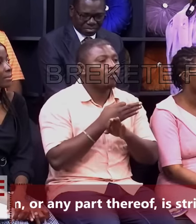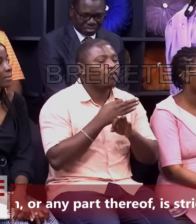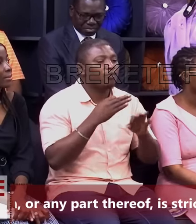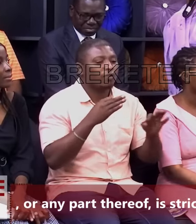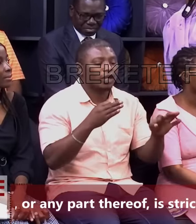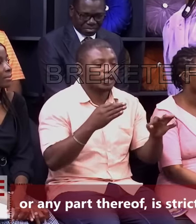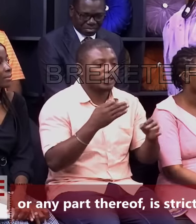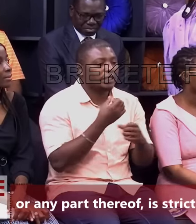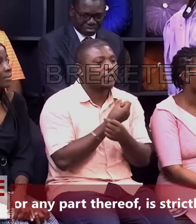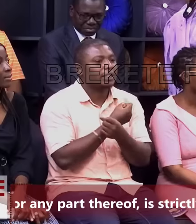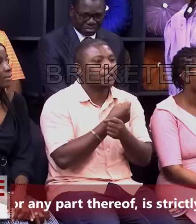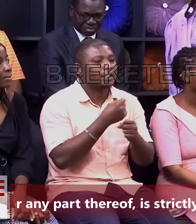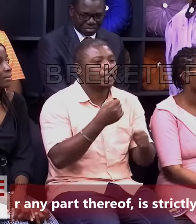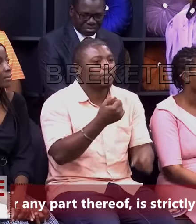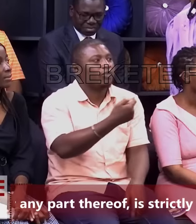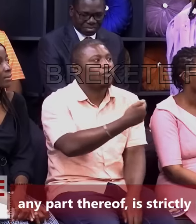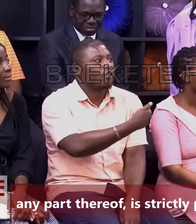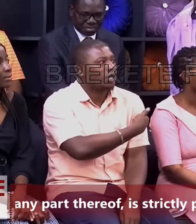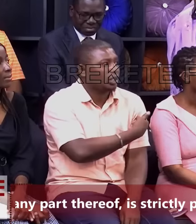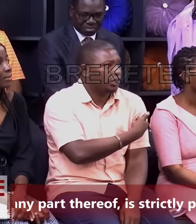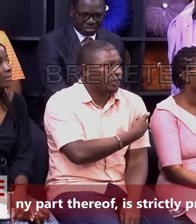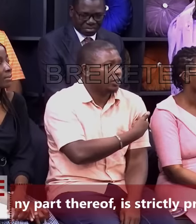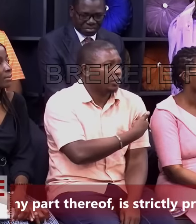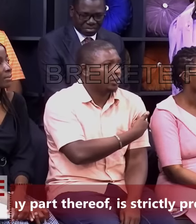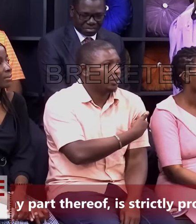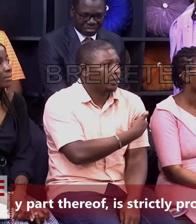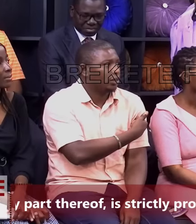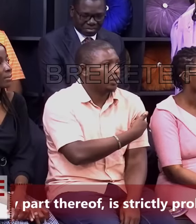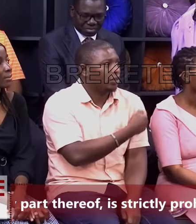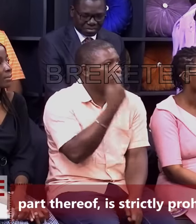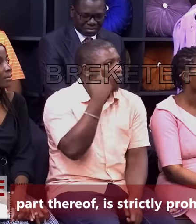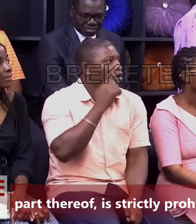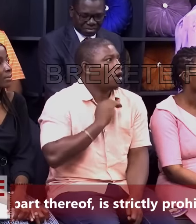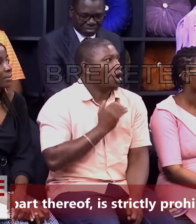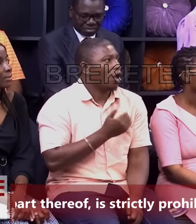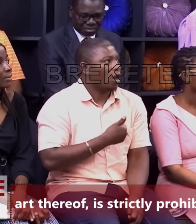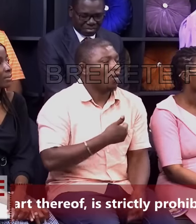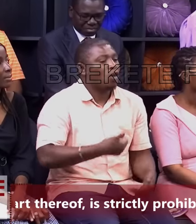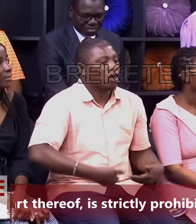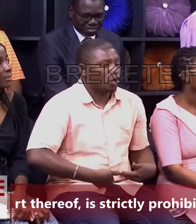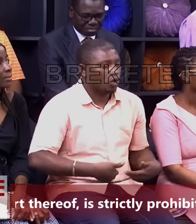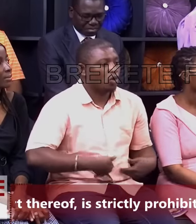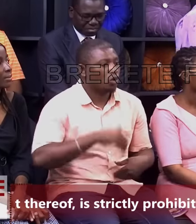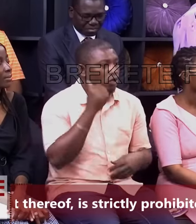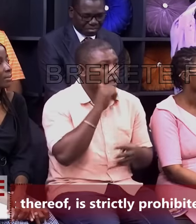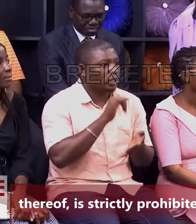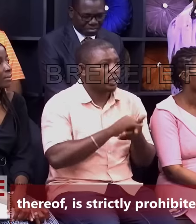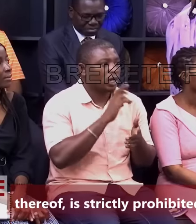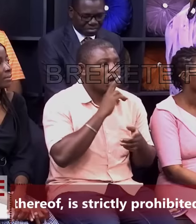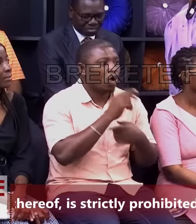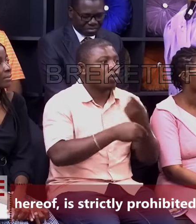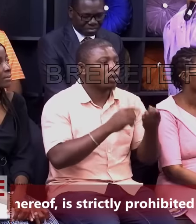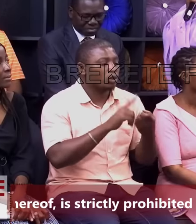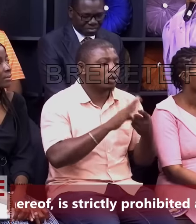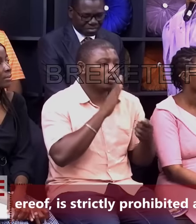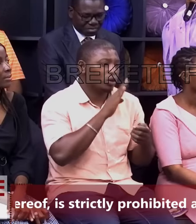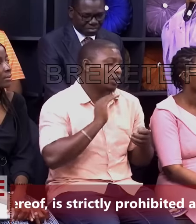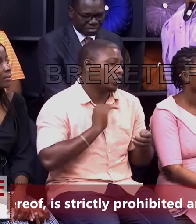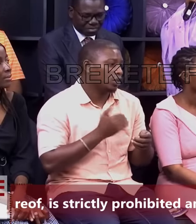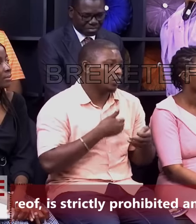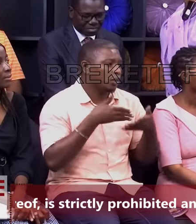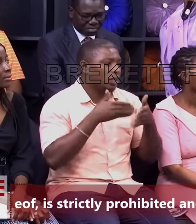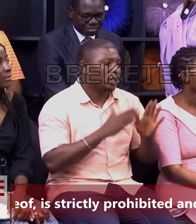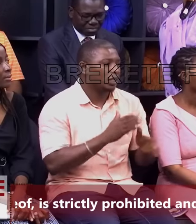safe vaccine for our young girls that are going to be our leaders